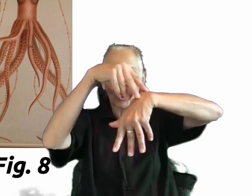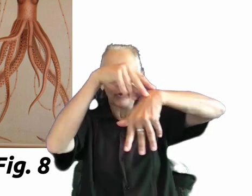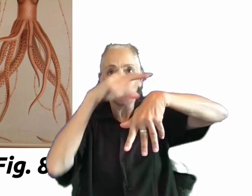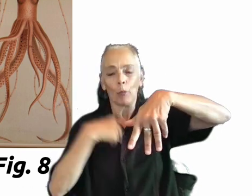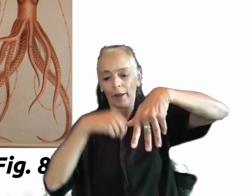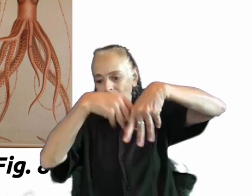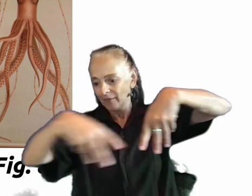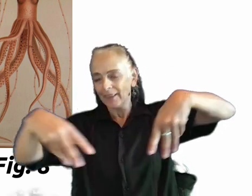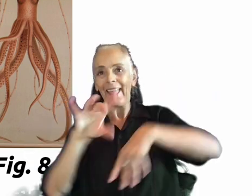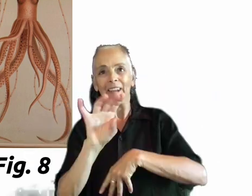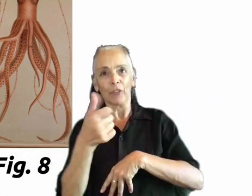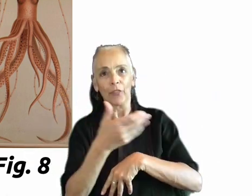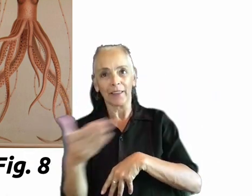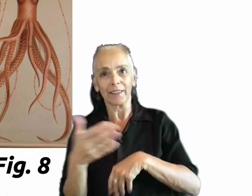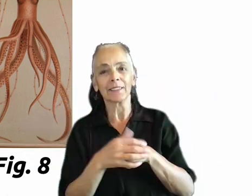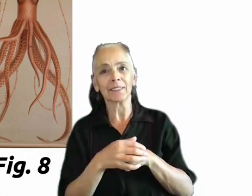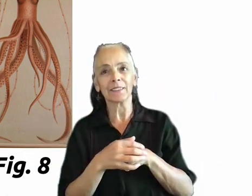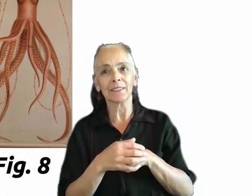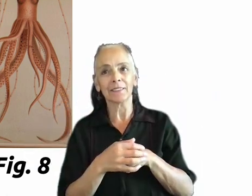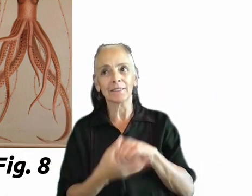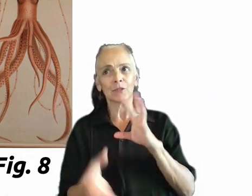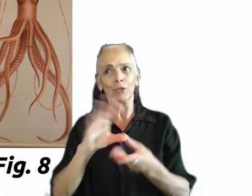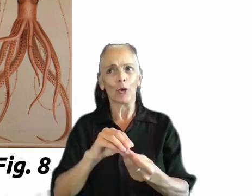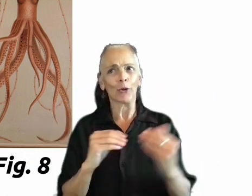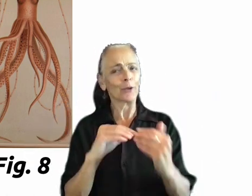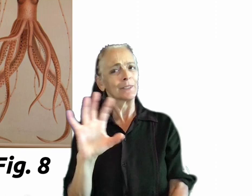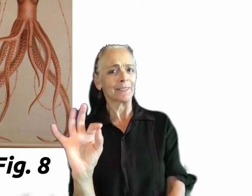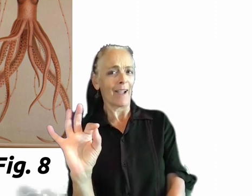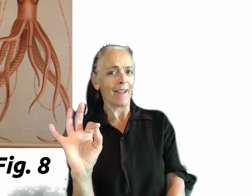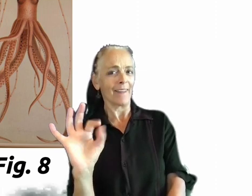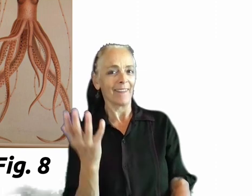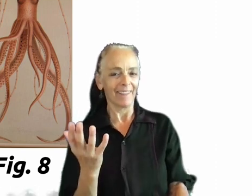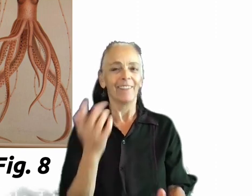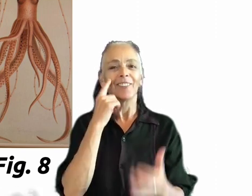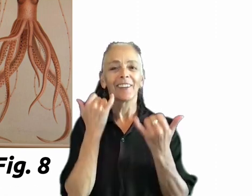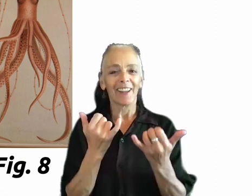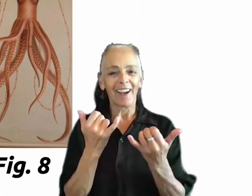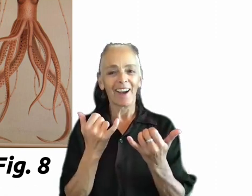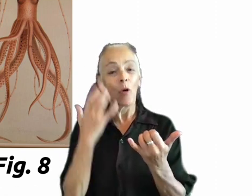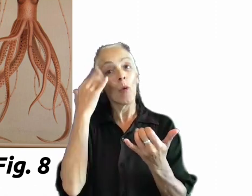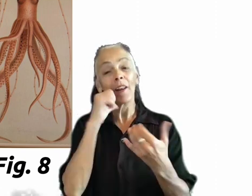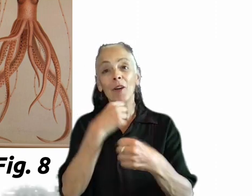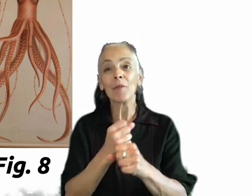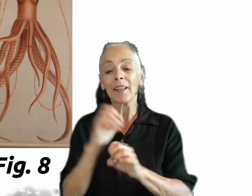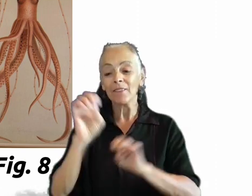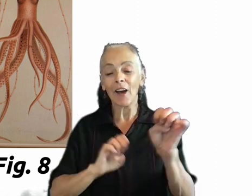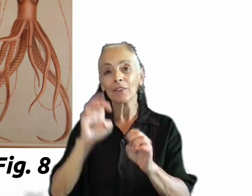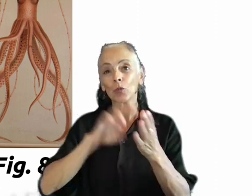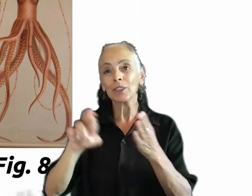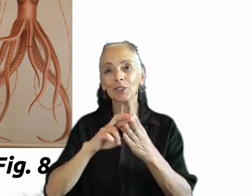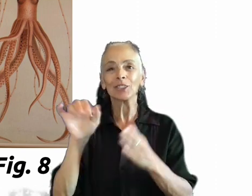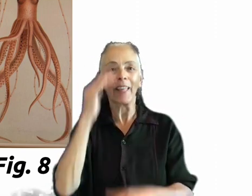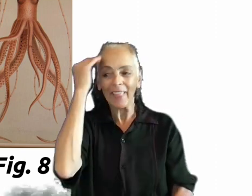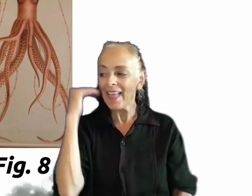things well that ups that adds up to like nine things so for now let's make evaluative research the head